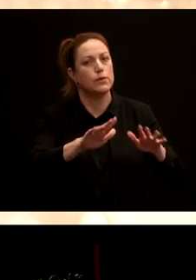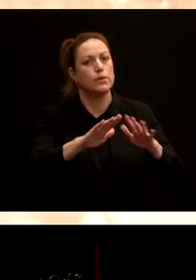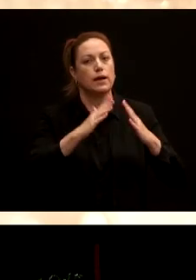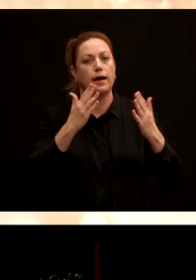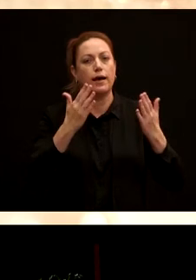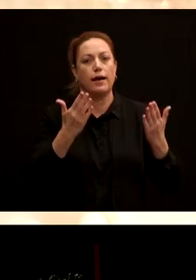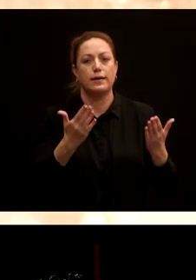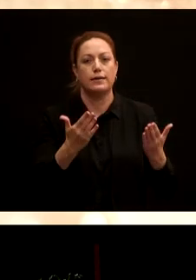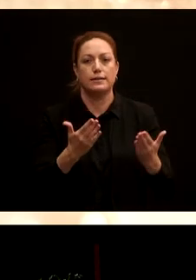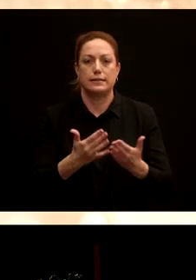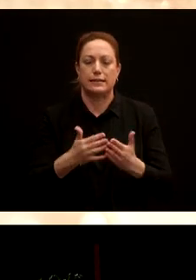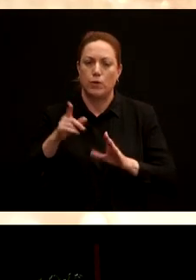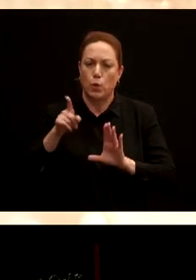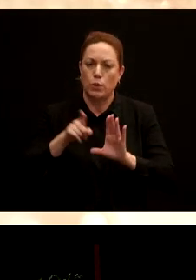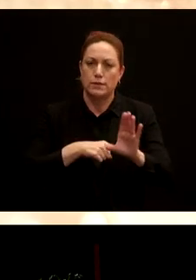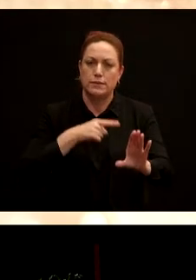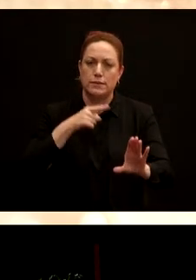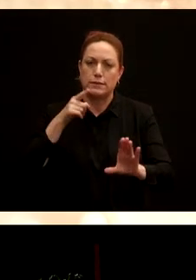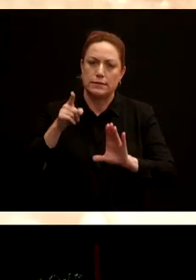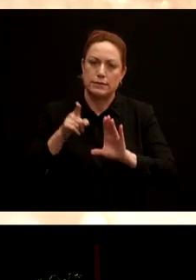past.